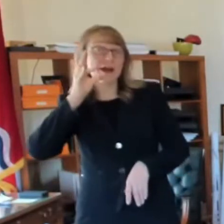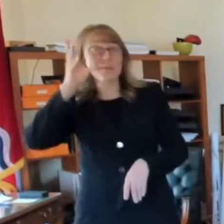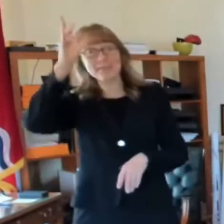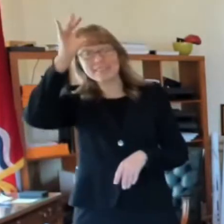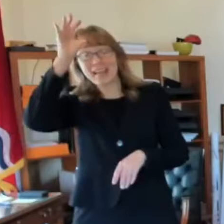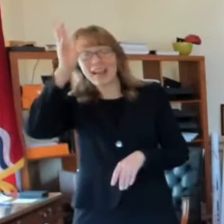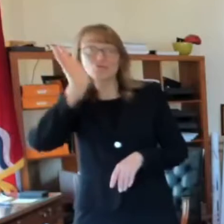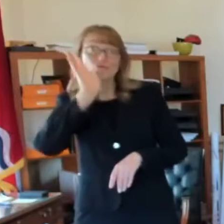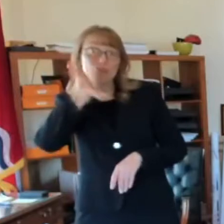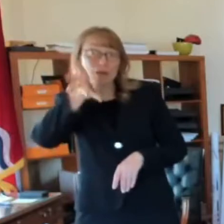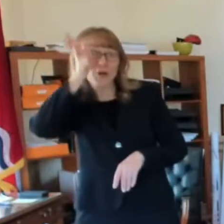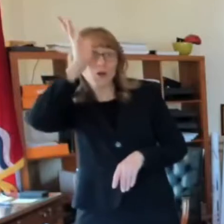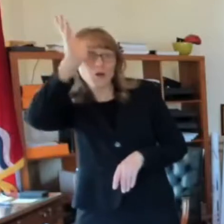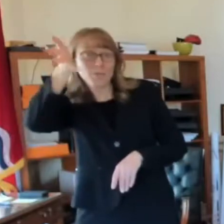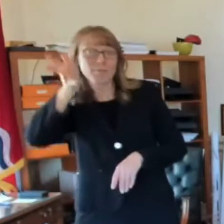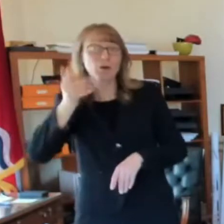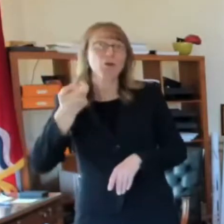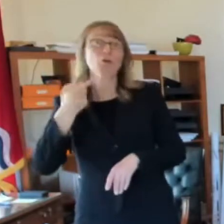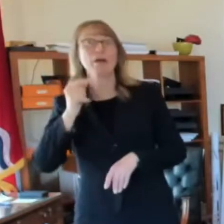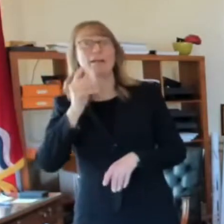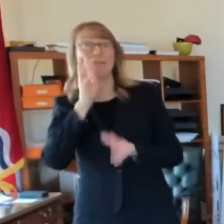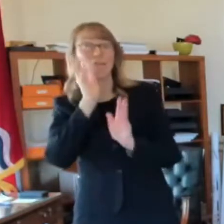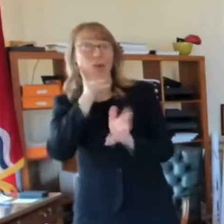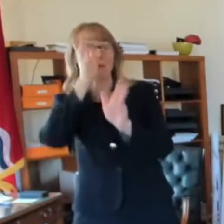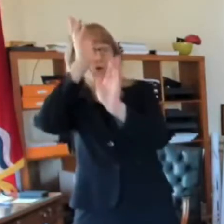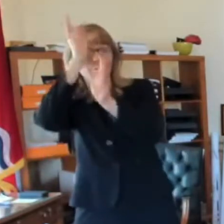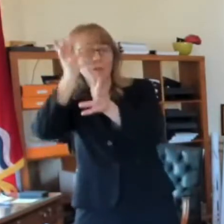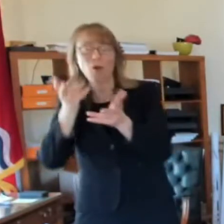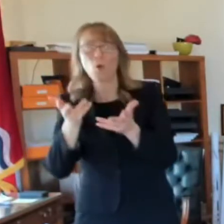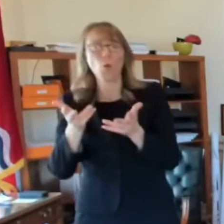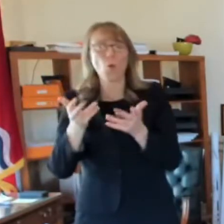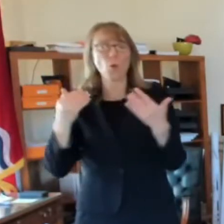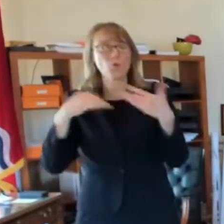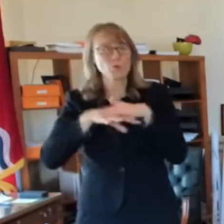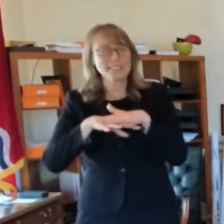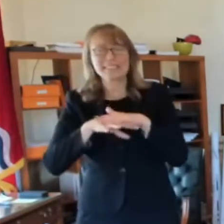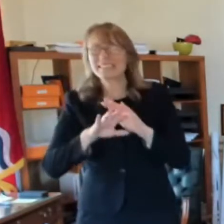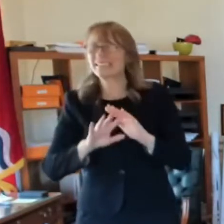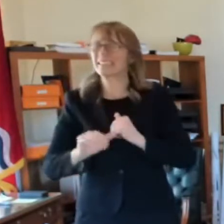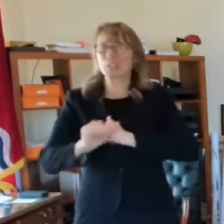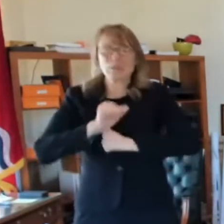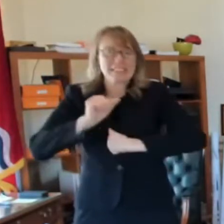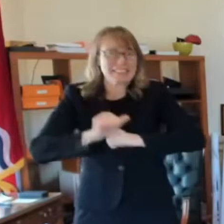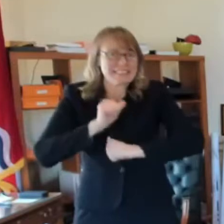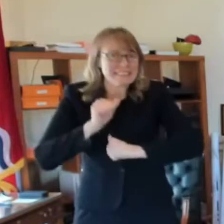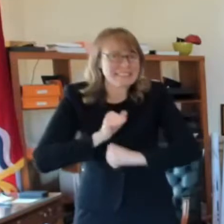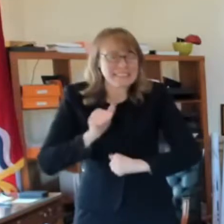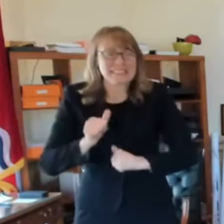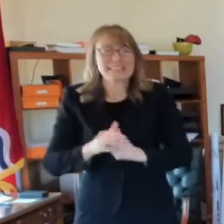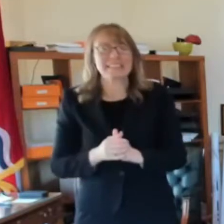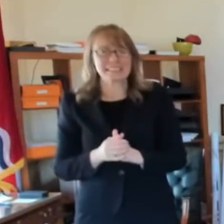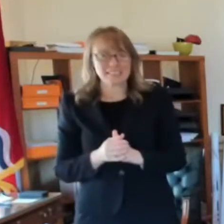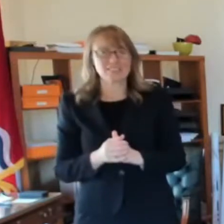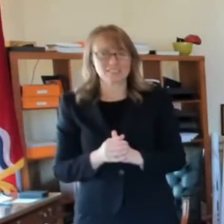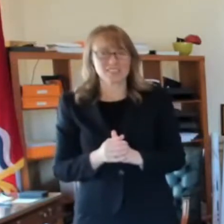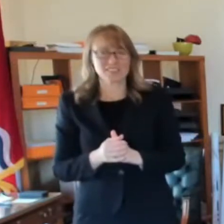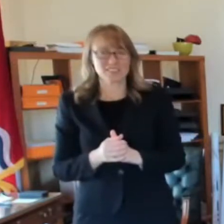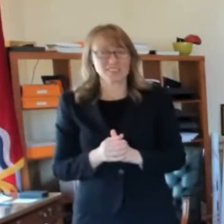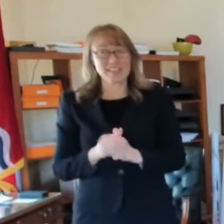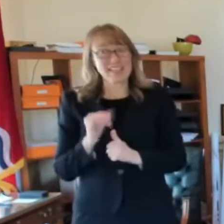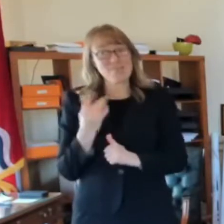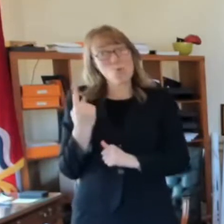great-grandma, those are just very risky and dangerous events. Because if someone